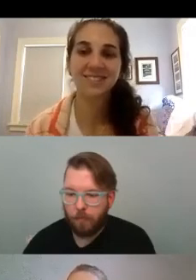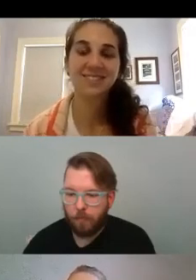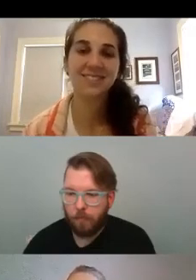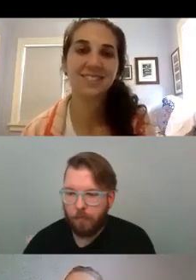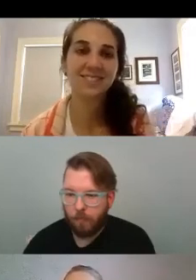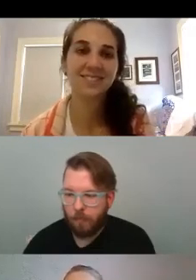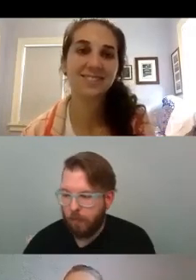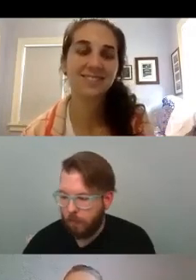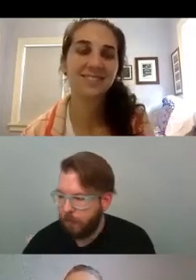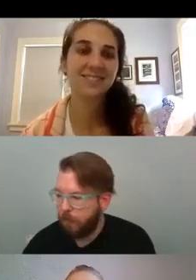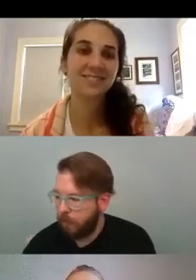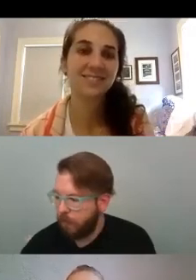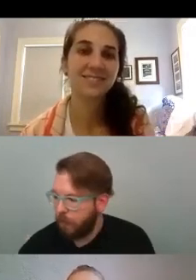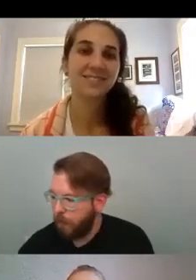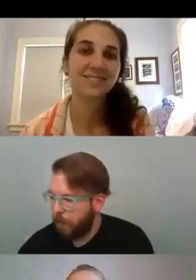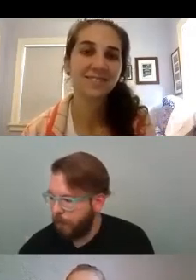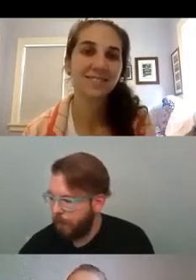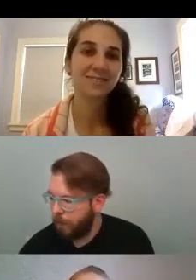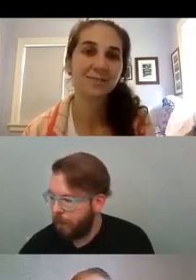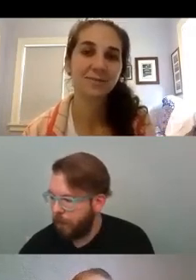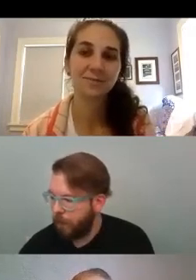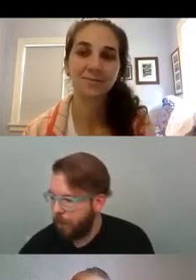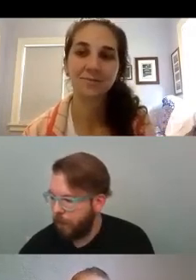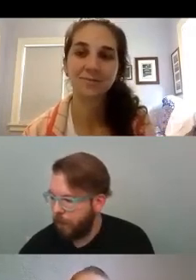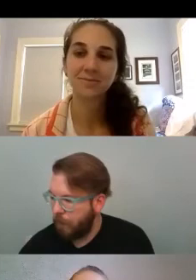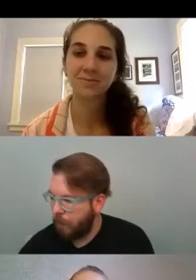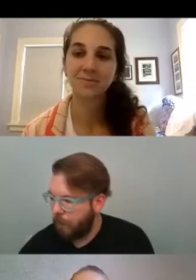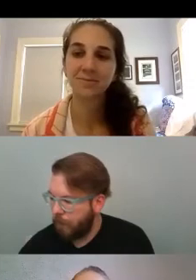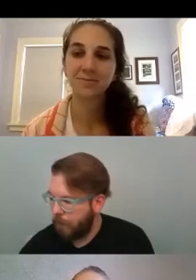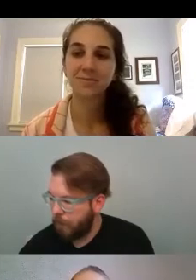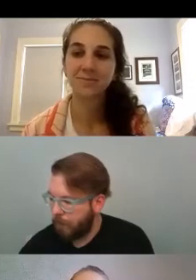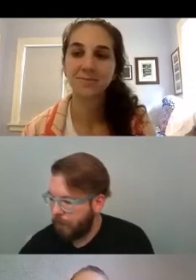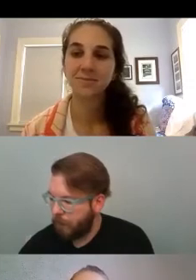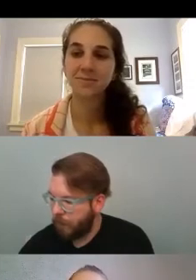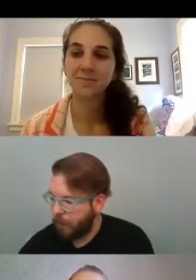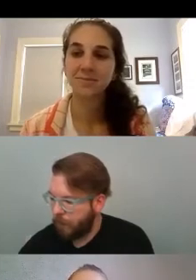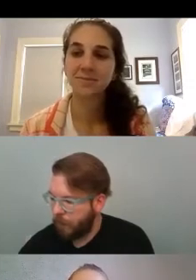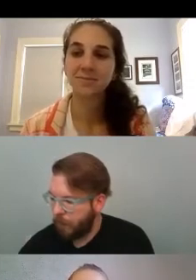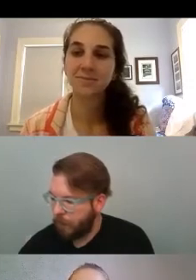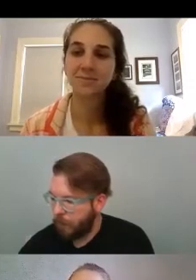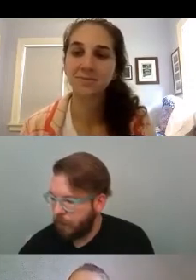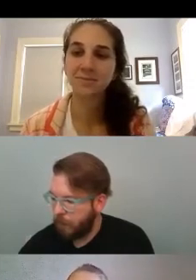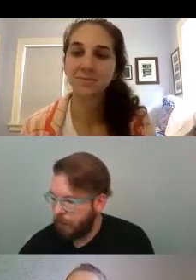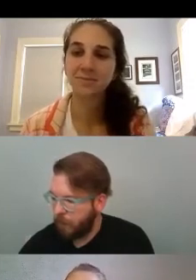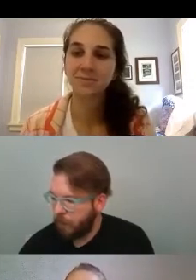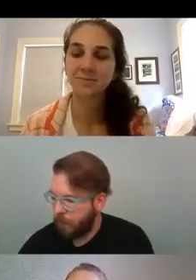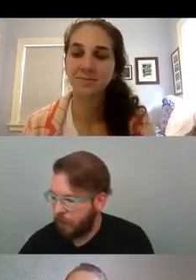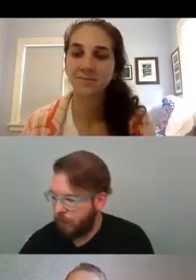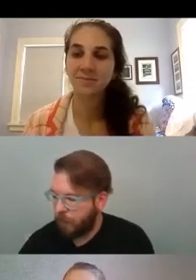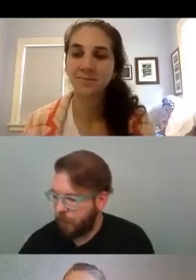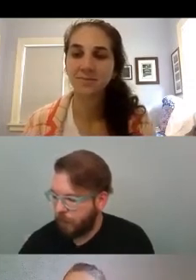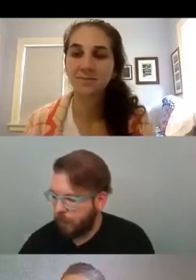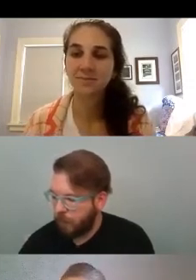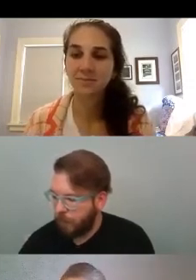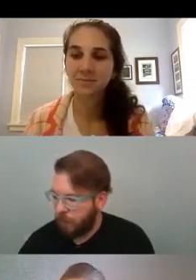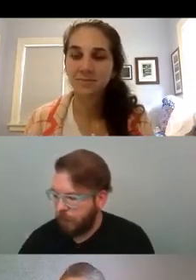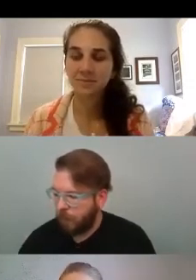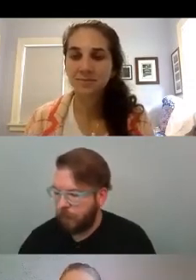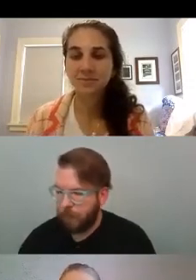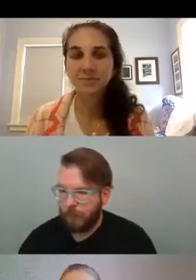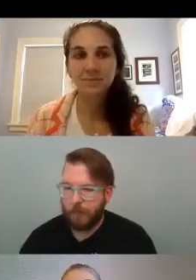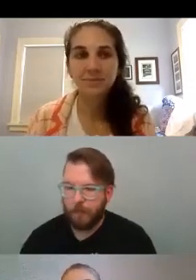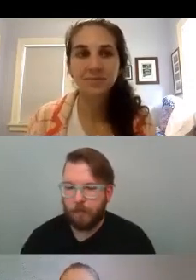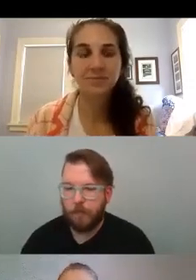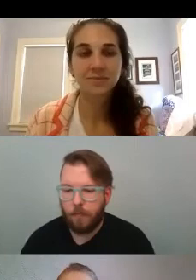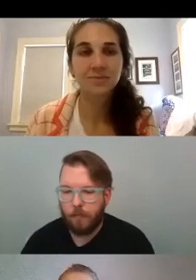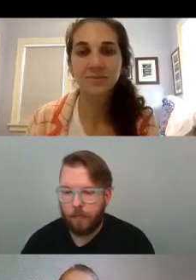minutes, long, or maybe 10, 15 minutes, but we'd like to, but we have had them lead some, let's say, guided